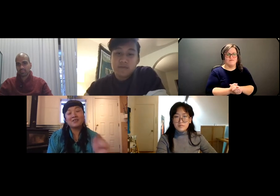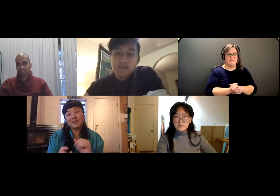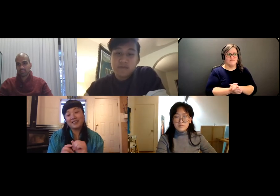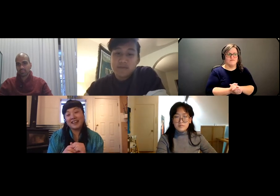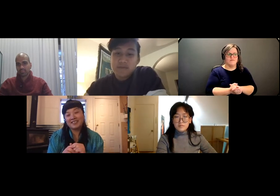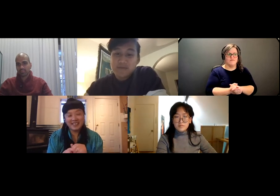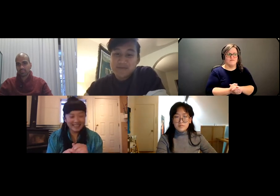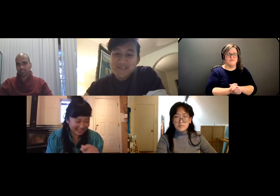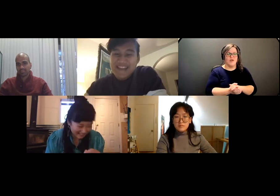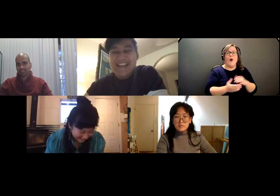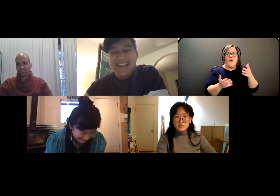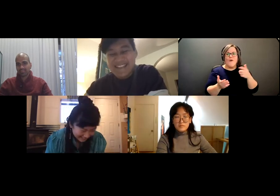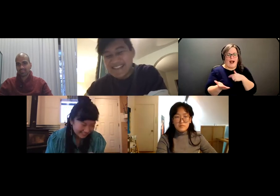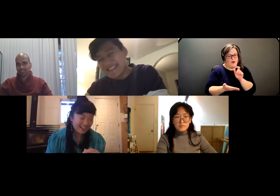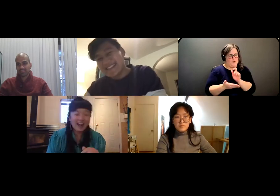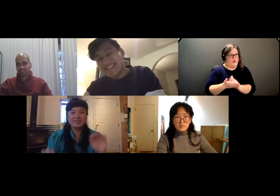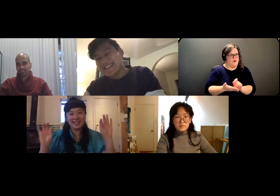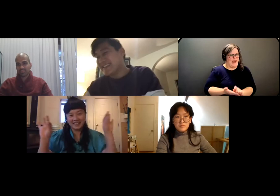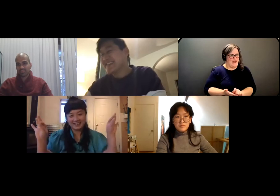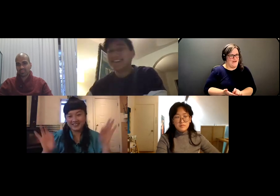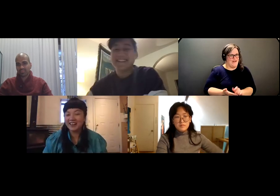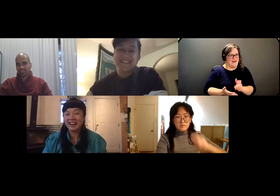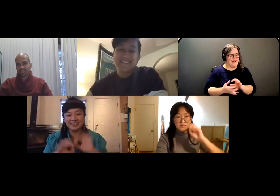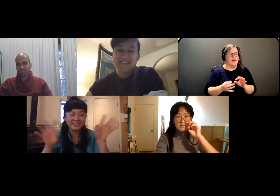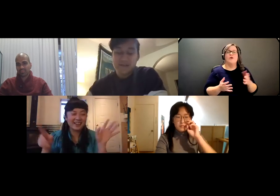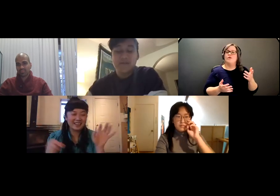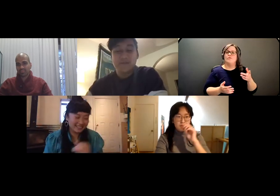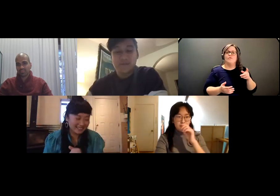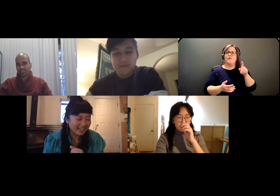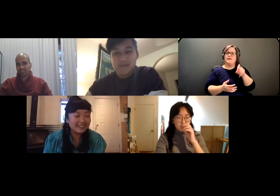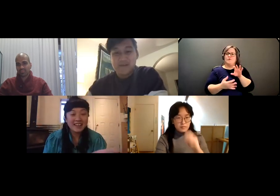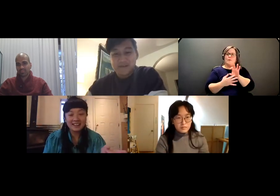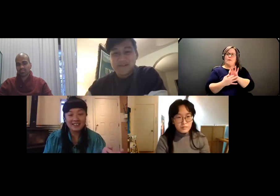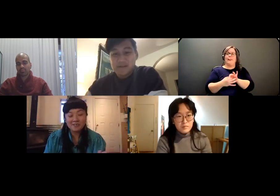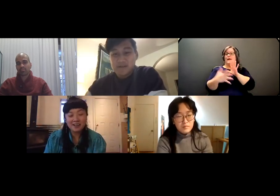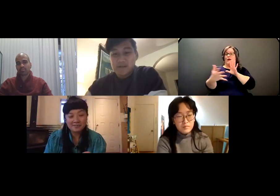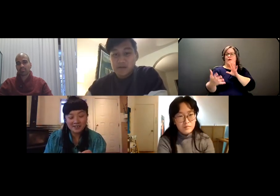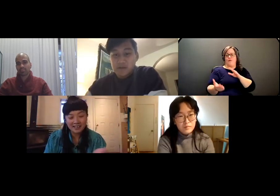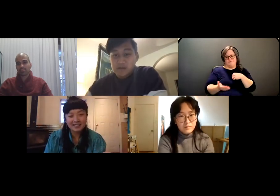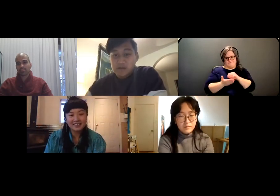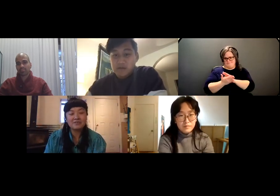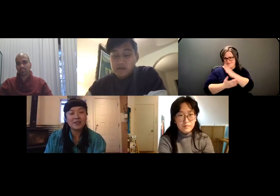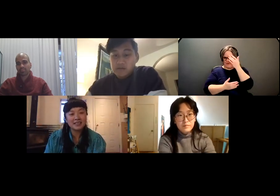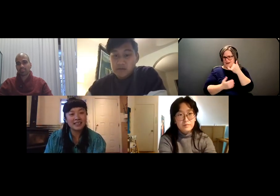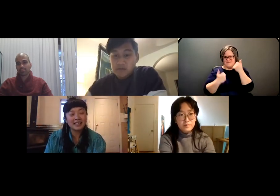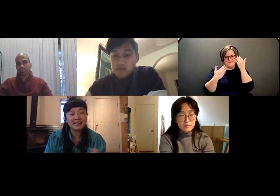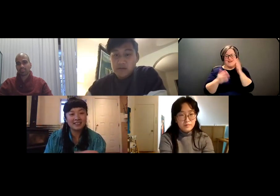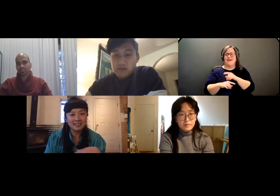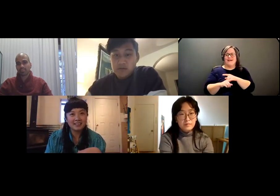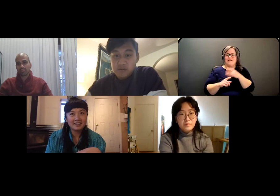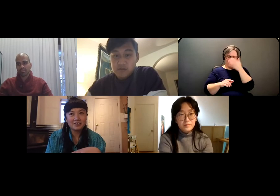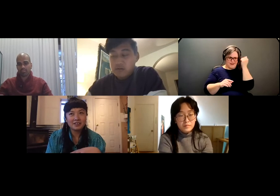I wrote this down of letting go, and I don't know why. Another part about like, yeah, funding